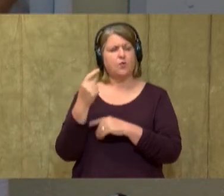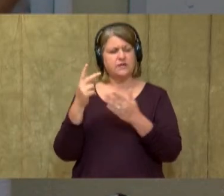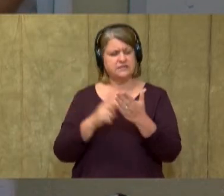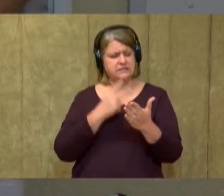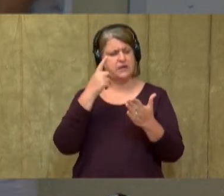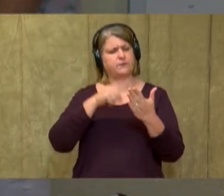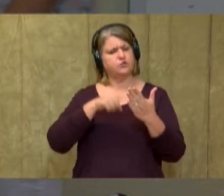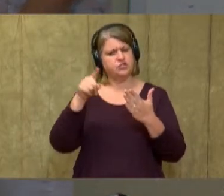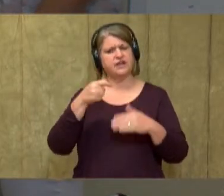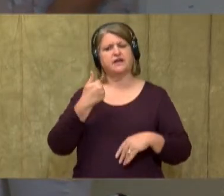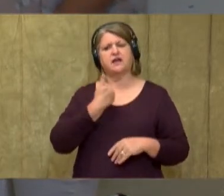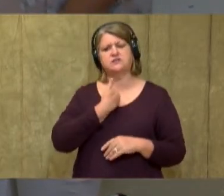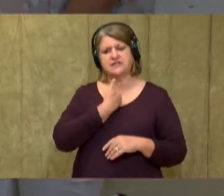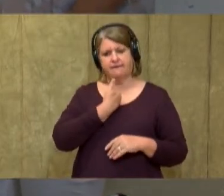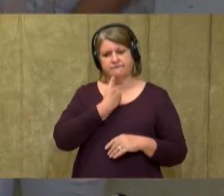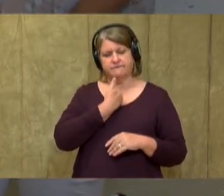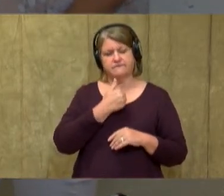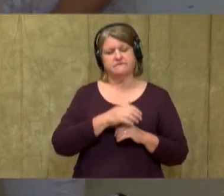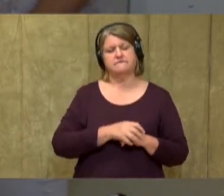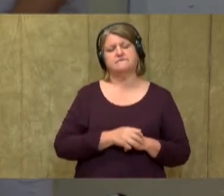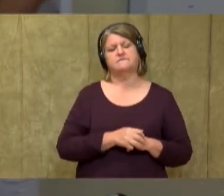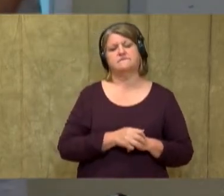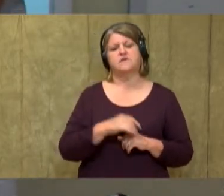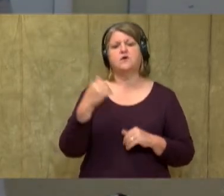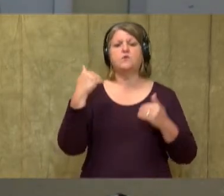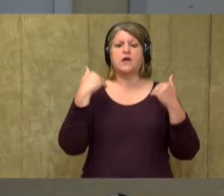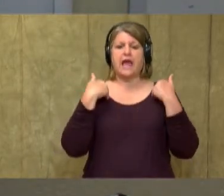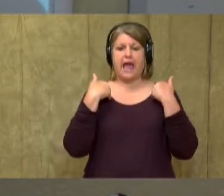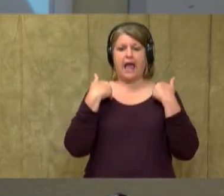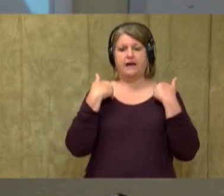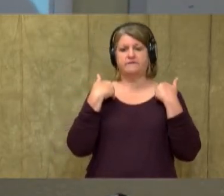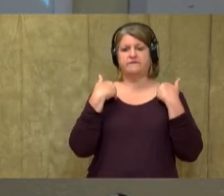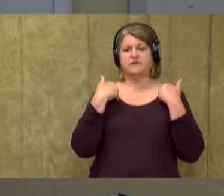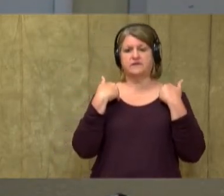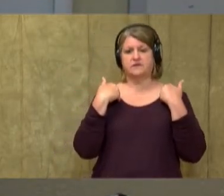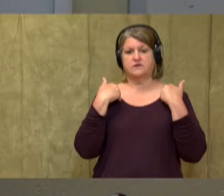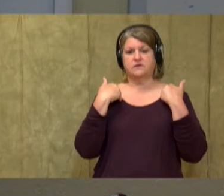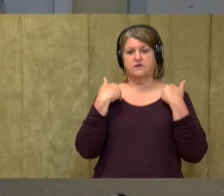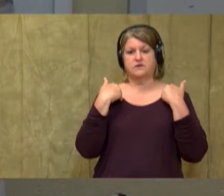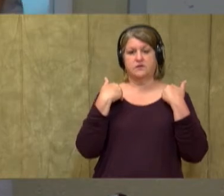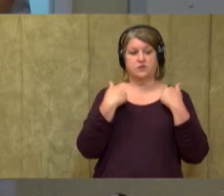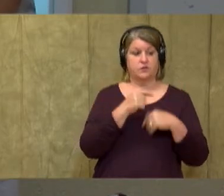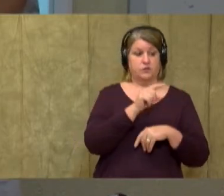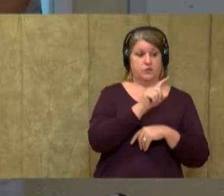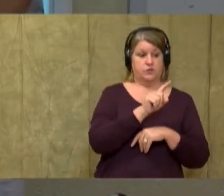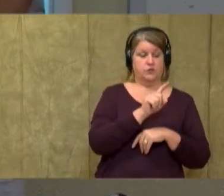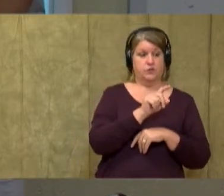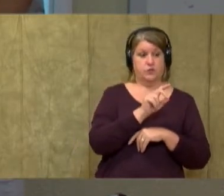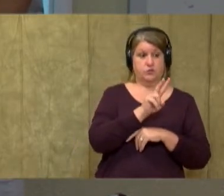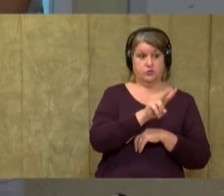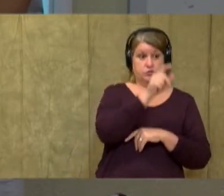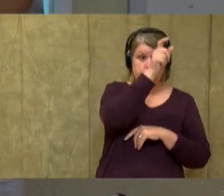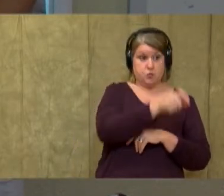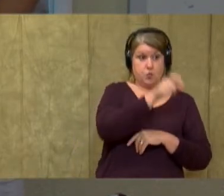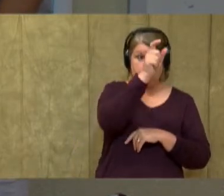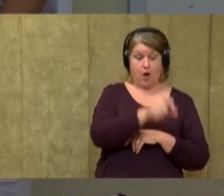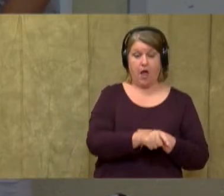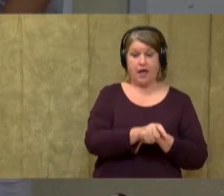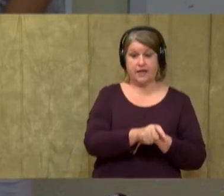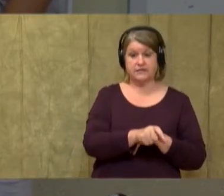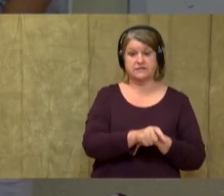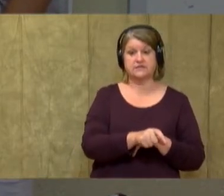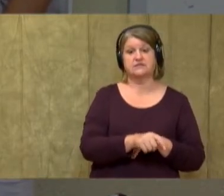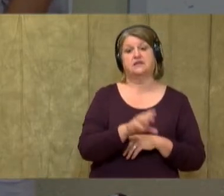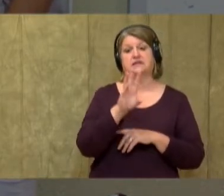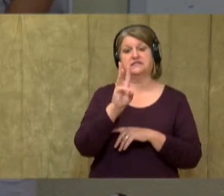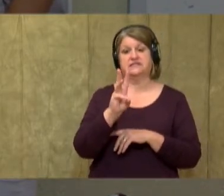ourselves, okay? We have the 2 rods for 26 and the 6 ones,